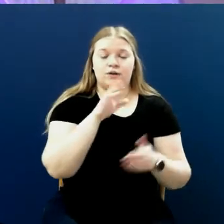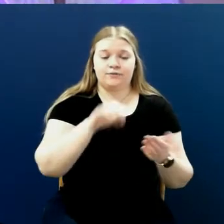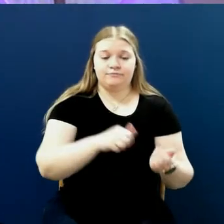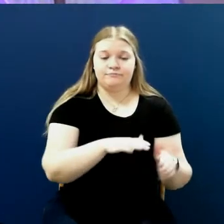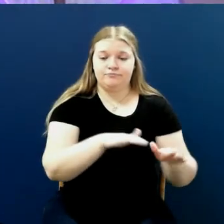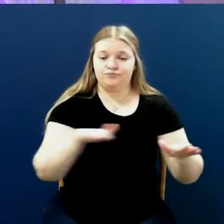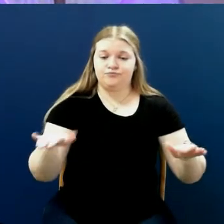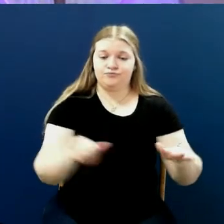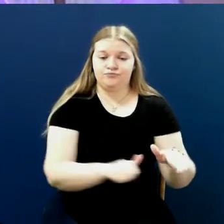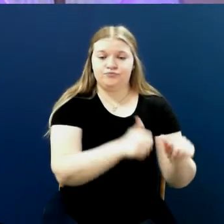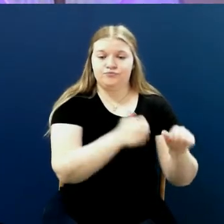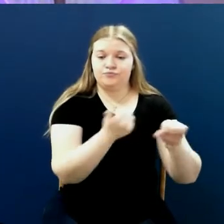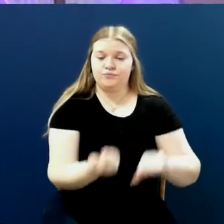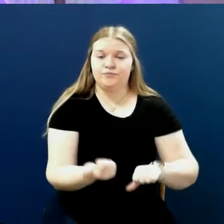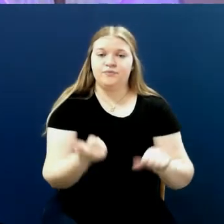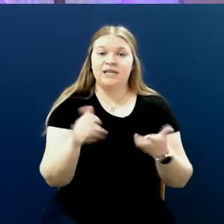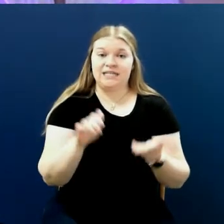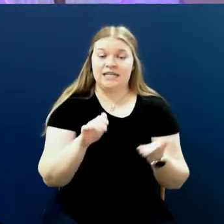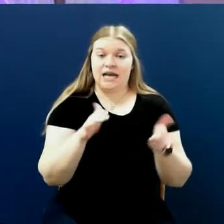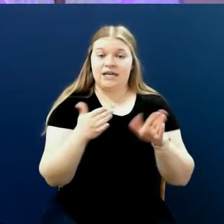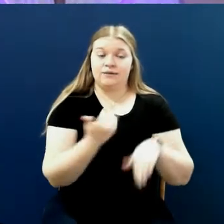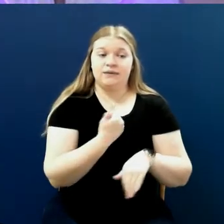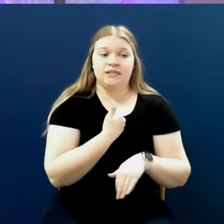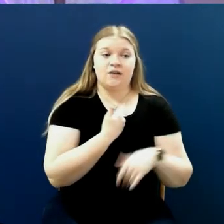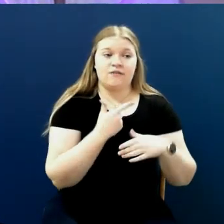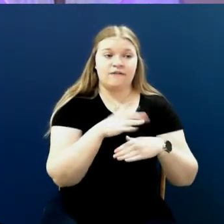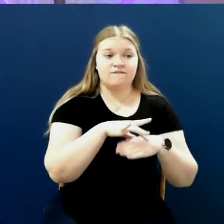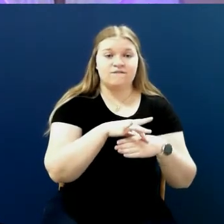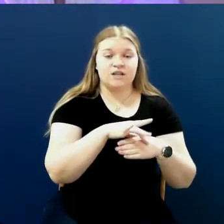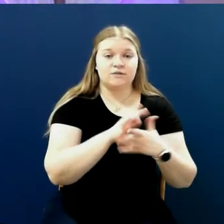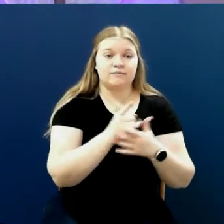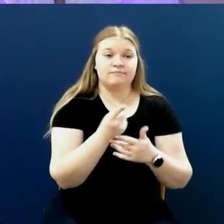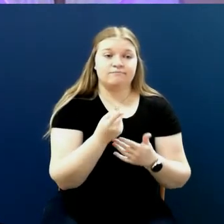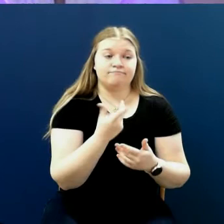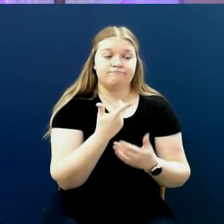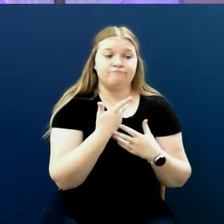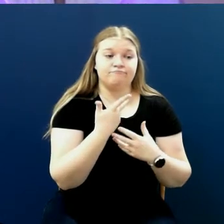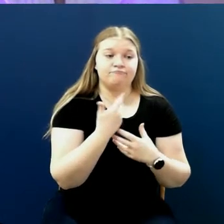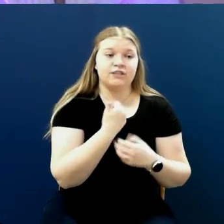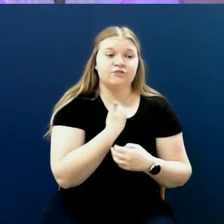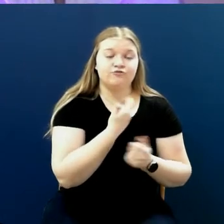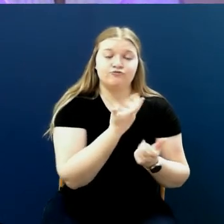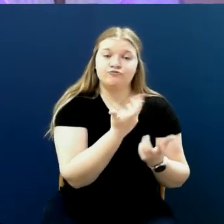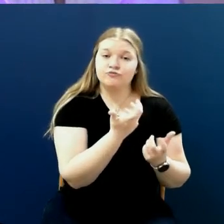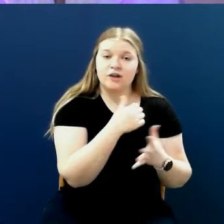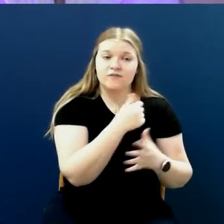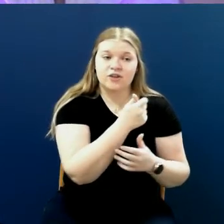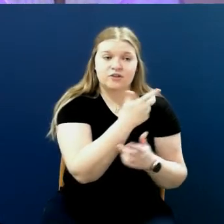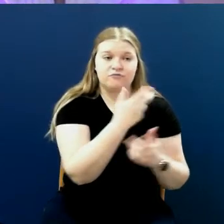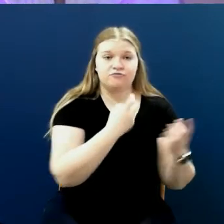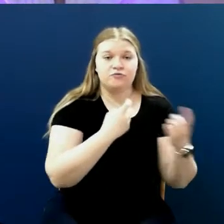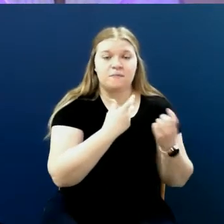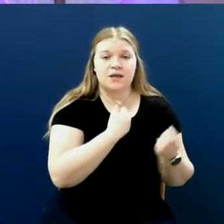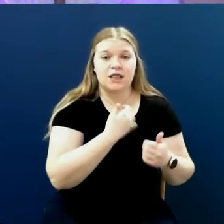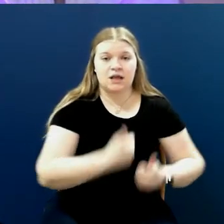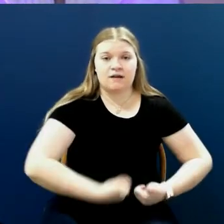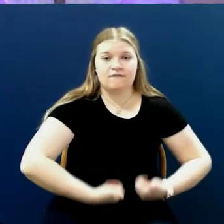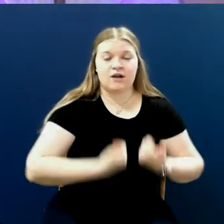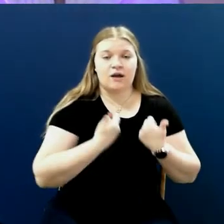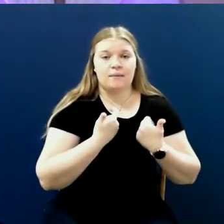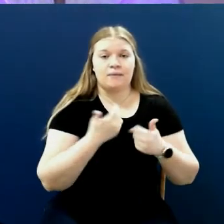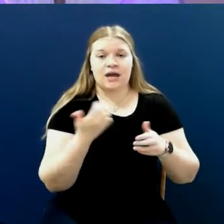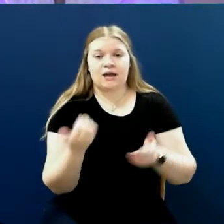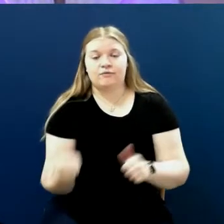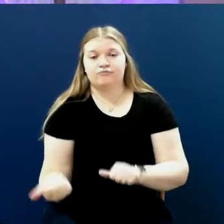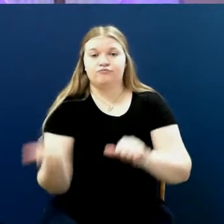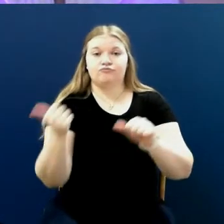saying, I'm dying to myself, my flesh, my selfish ambitions, all the things that have ruled my life, and I'm being raised up